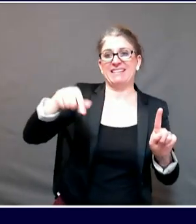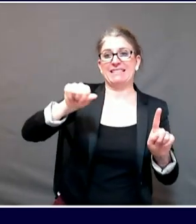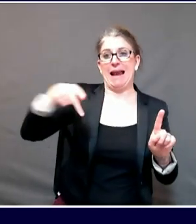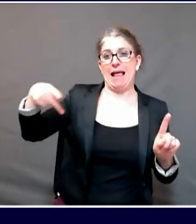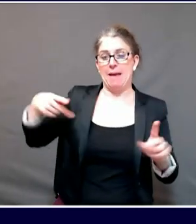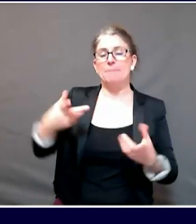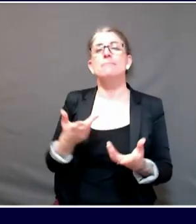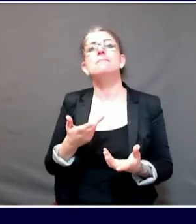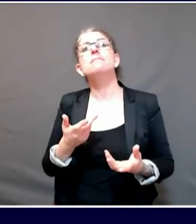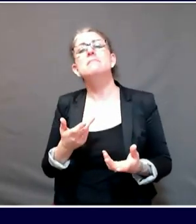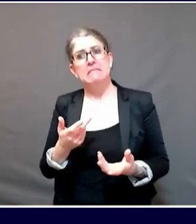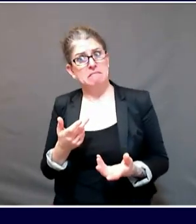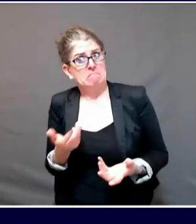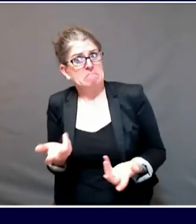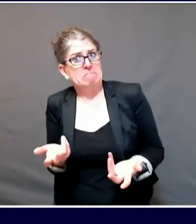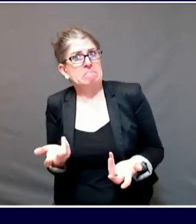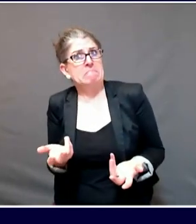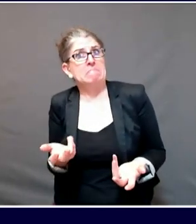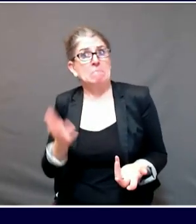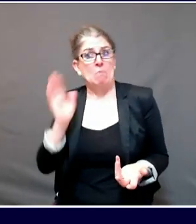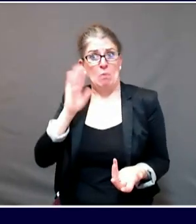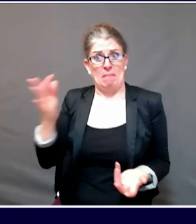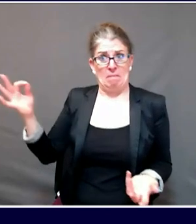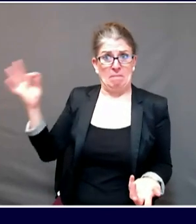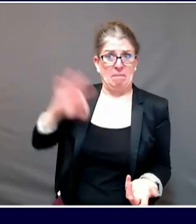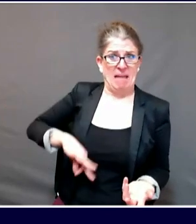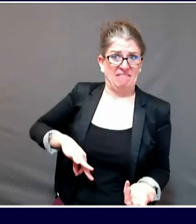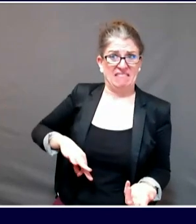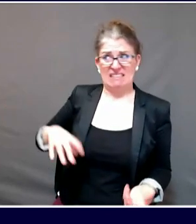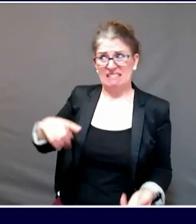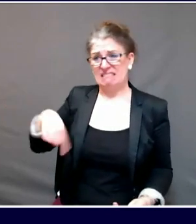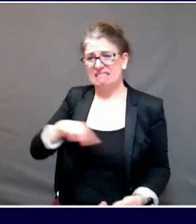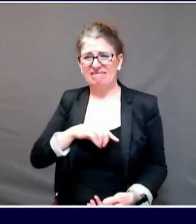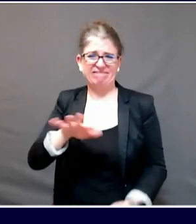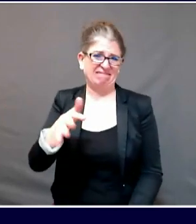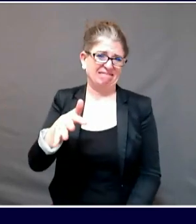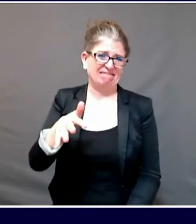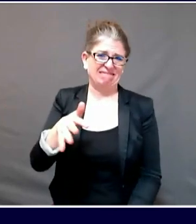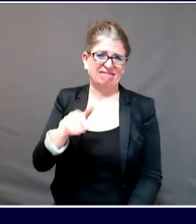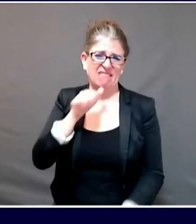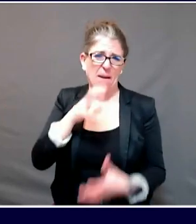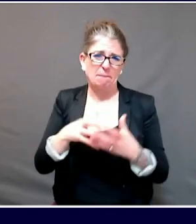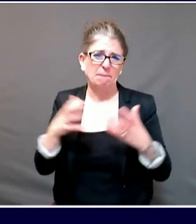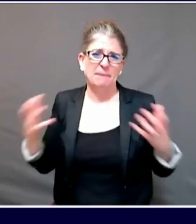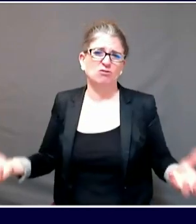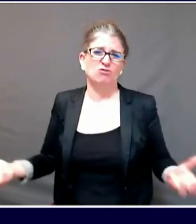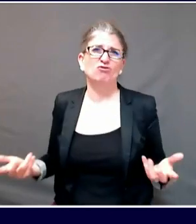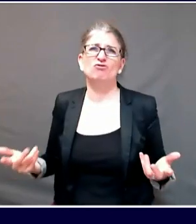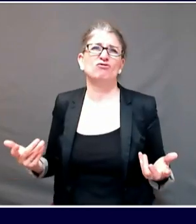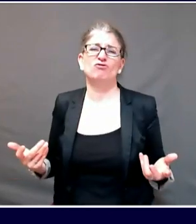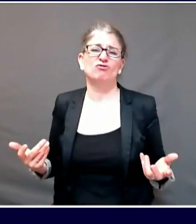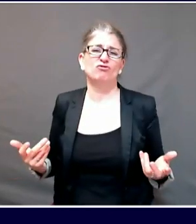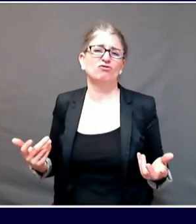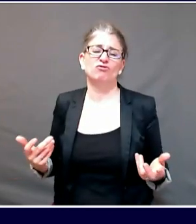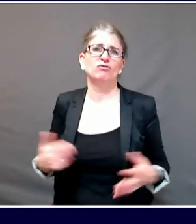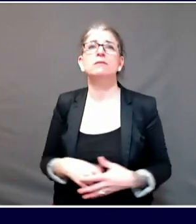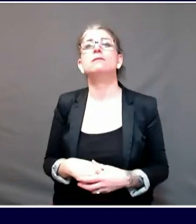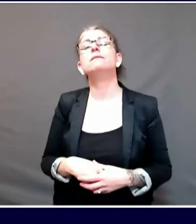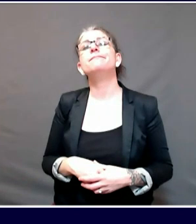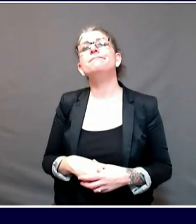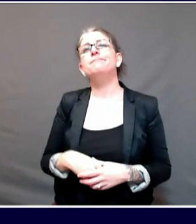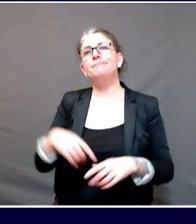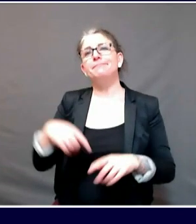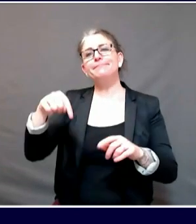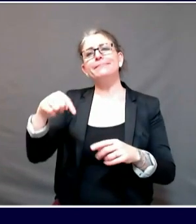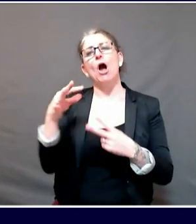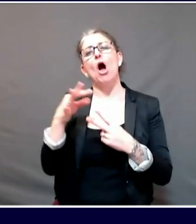into. It is not an involuntary thing. We can't forcibly require that someone's cell phone go back and ping everybody